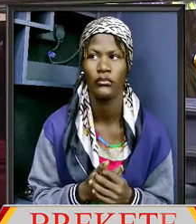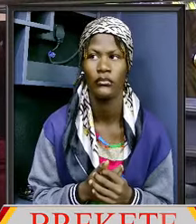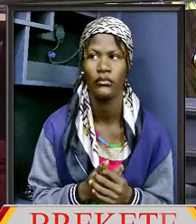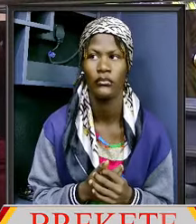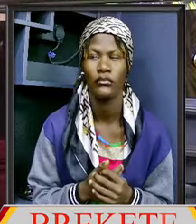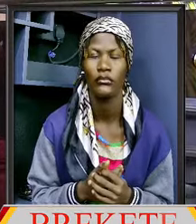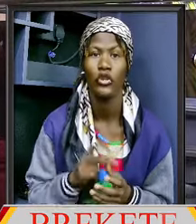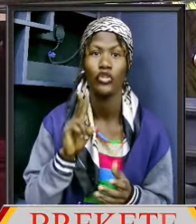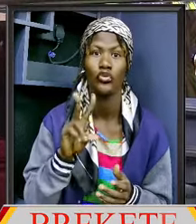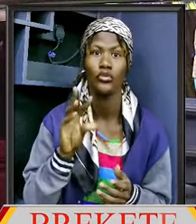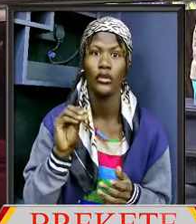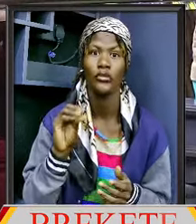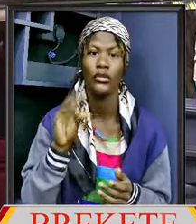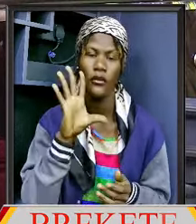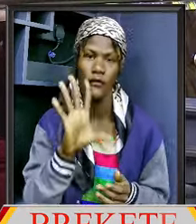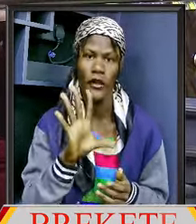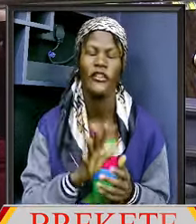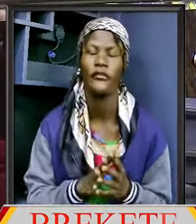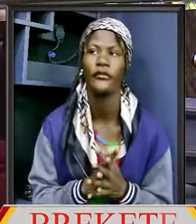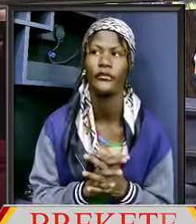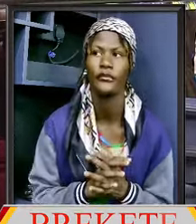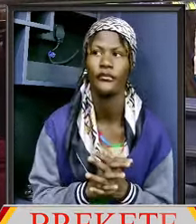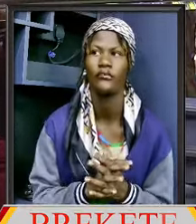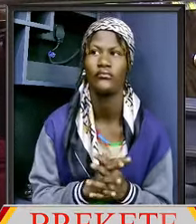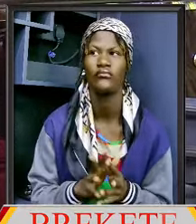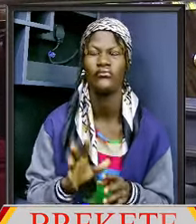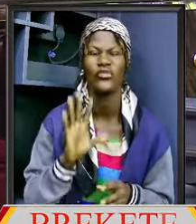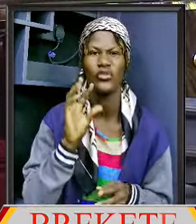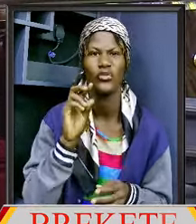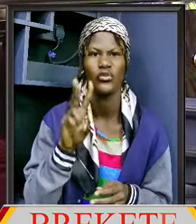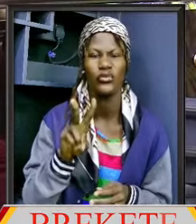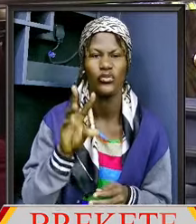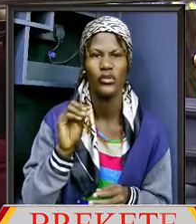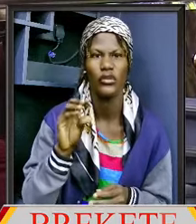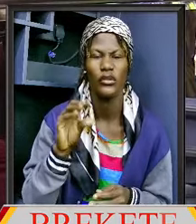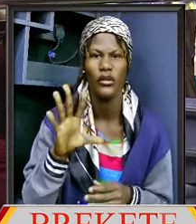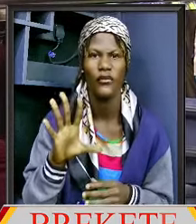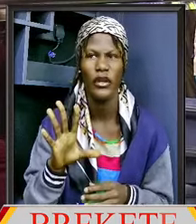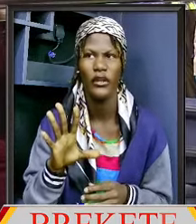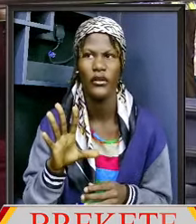2015. Okay, 2005. Since 2005? Yes, sir. And like how many years now?